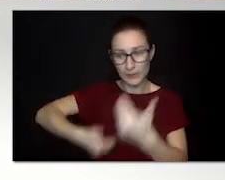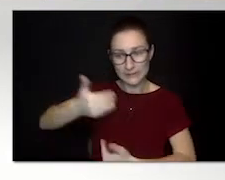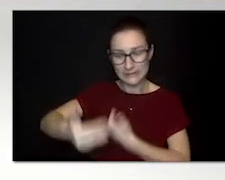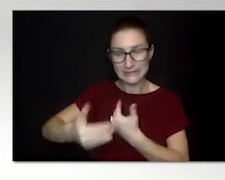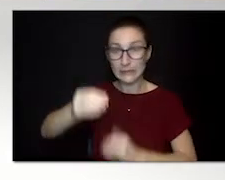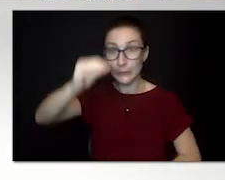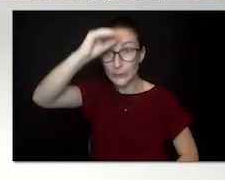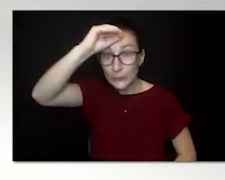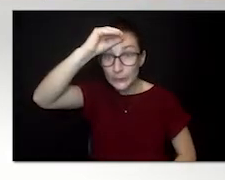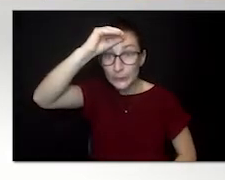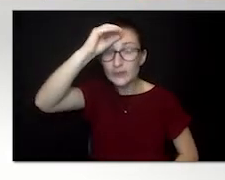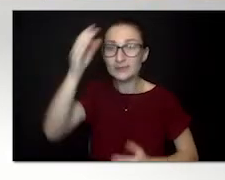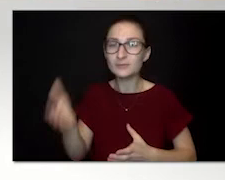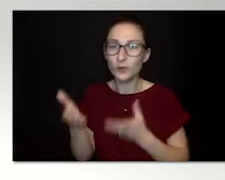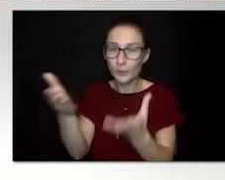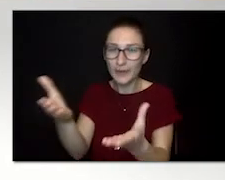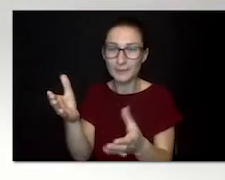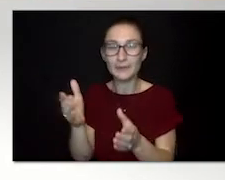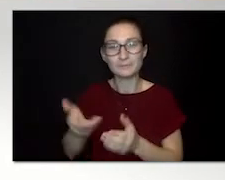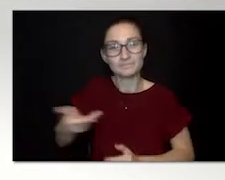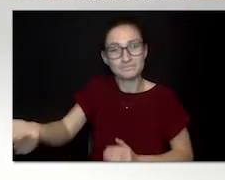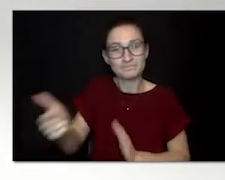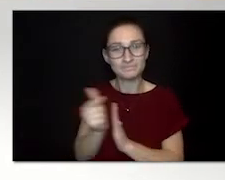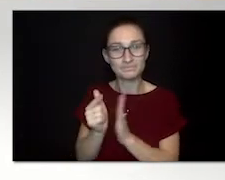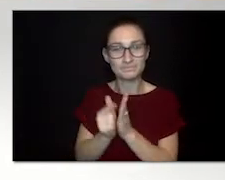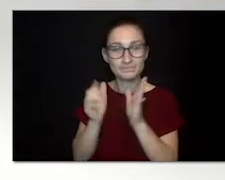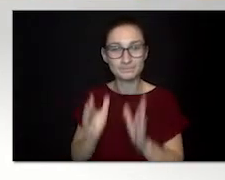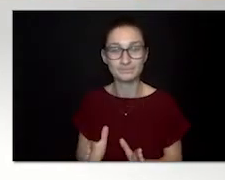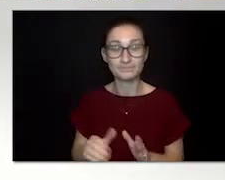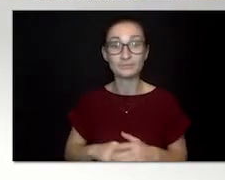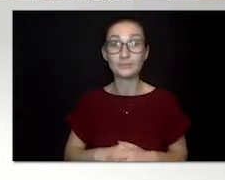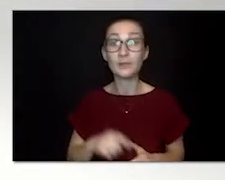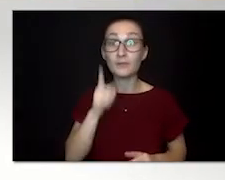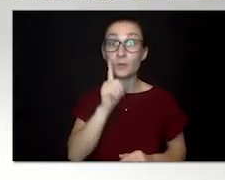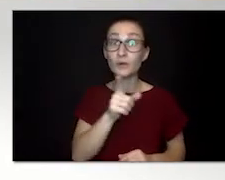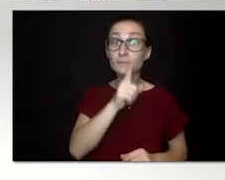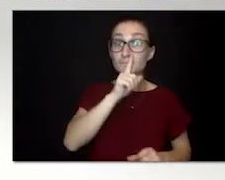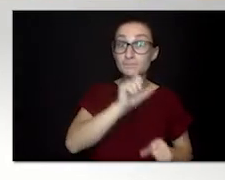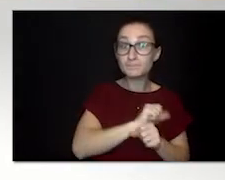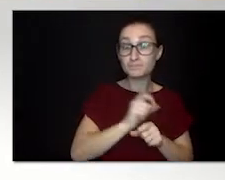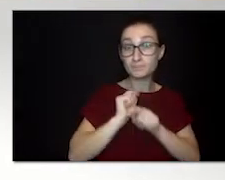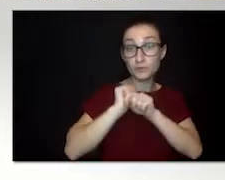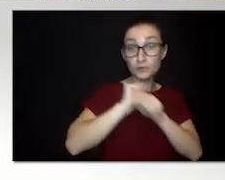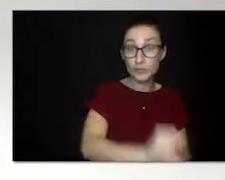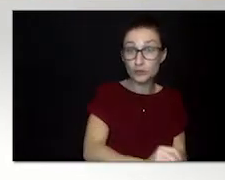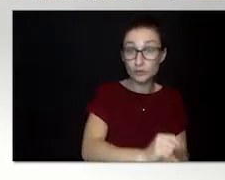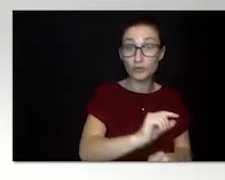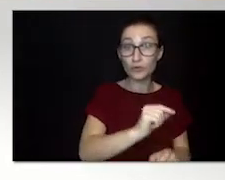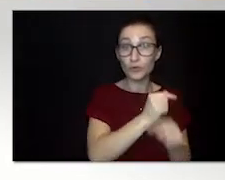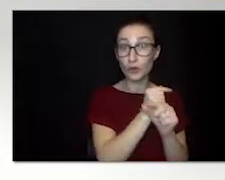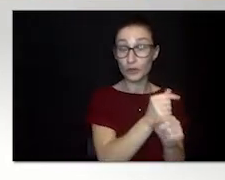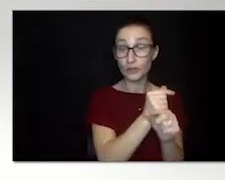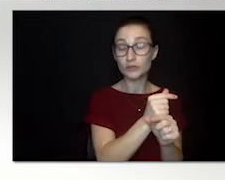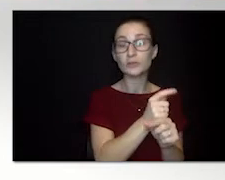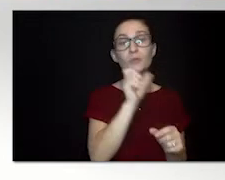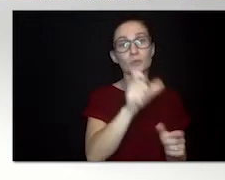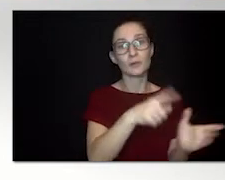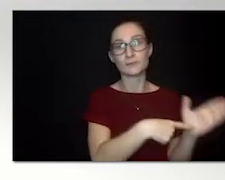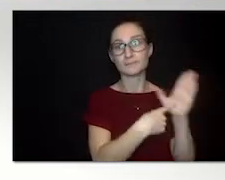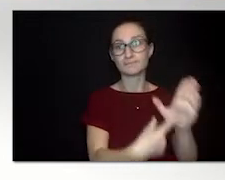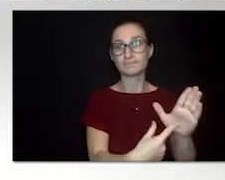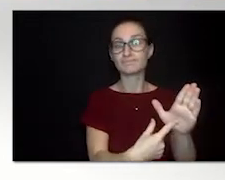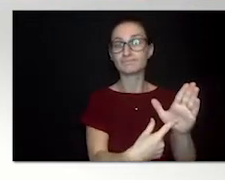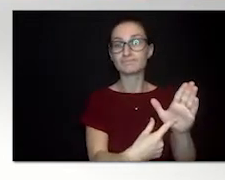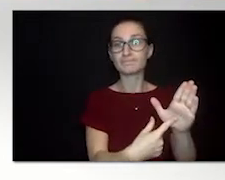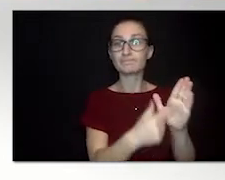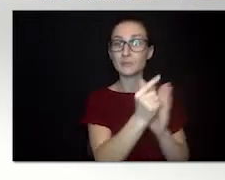works, but one is not required. In a traditional guardianship, the guardians do have to be represented by an attorney. So that automatically is going